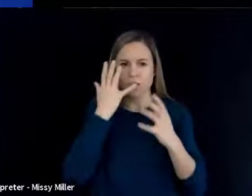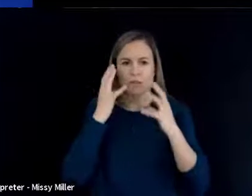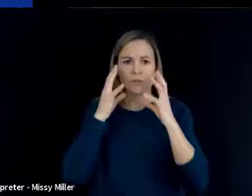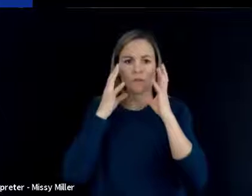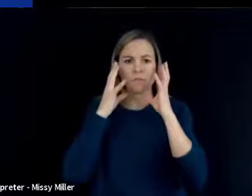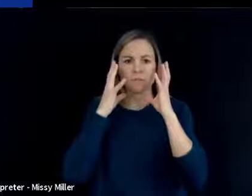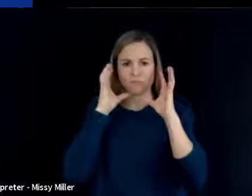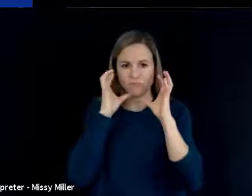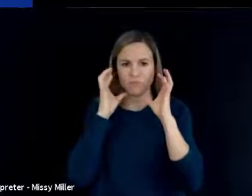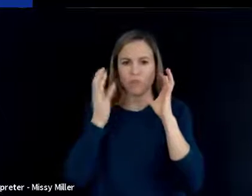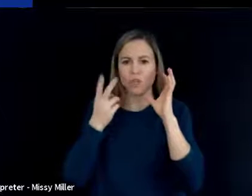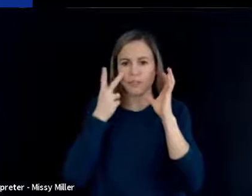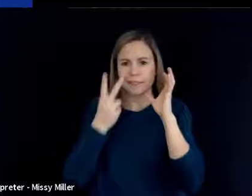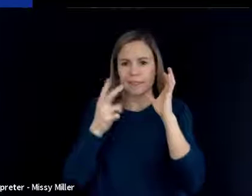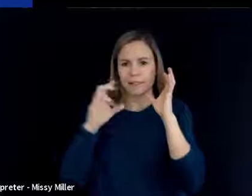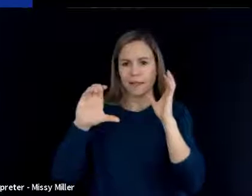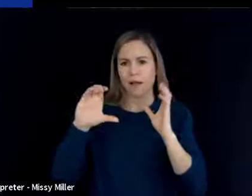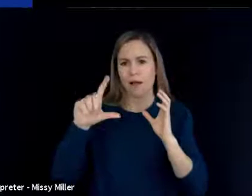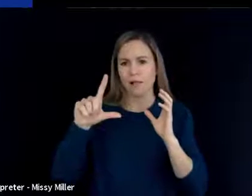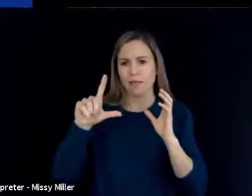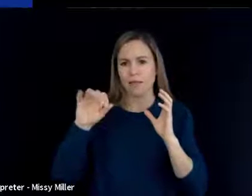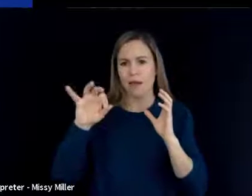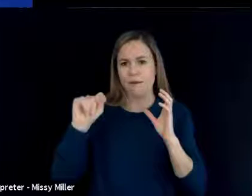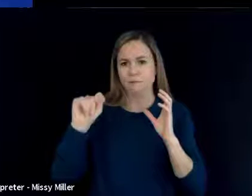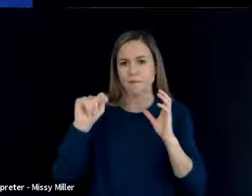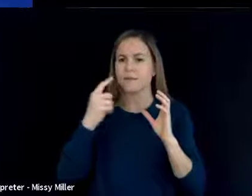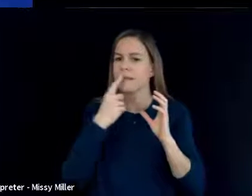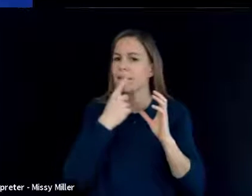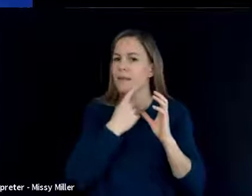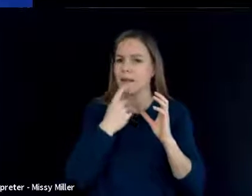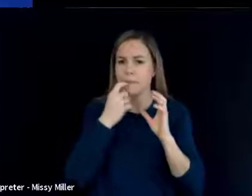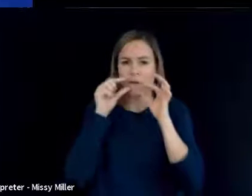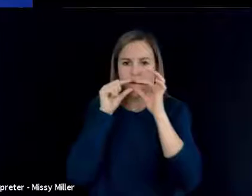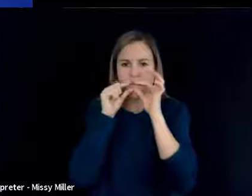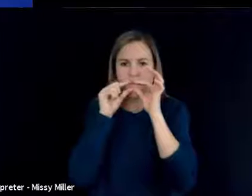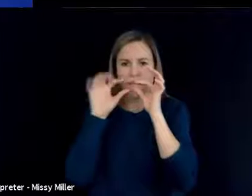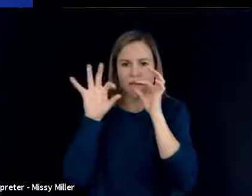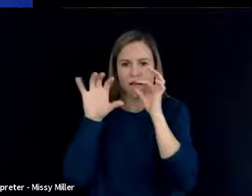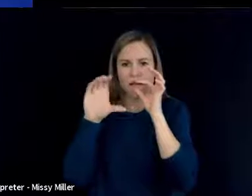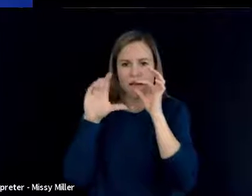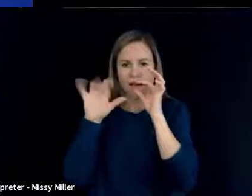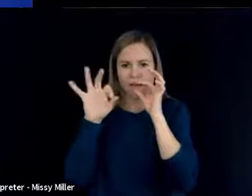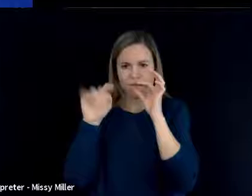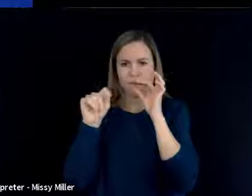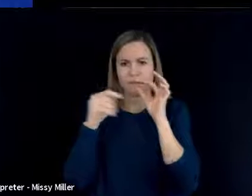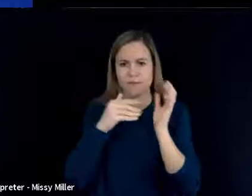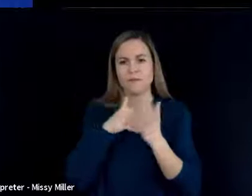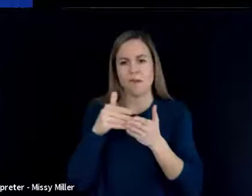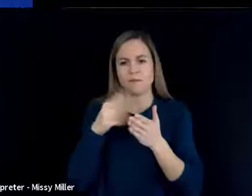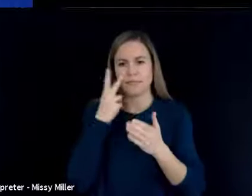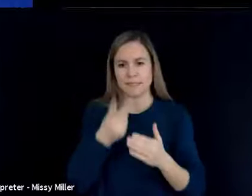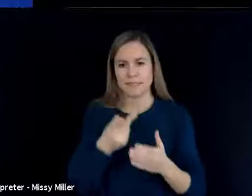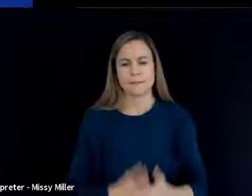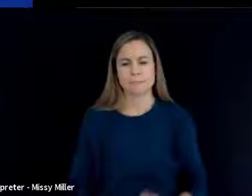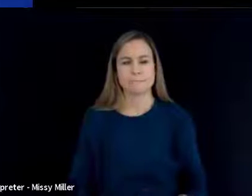see a cleft lip and palate. And we're going to show you a picture on the next slide.